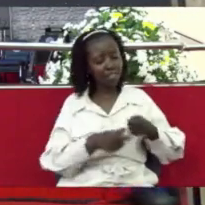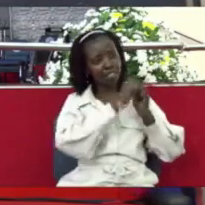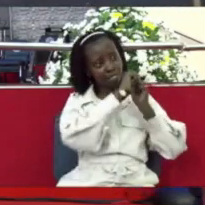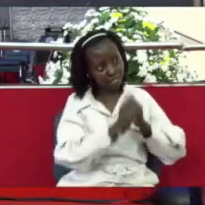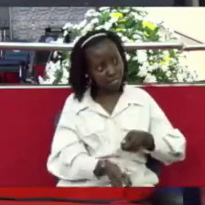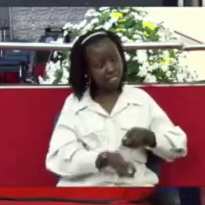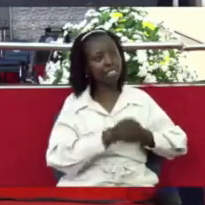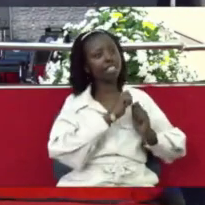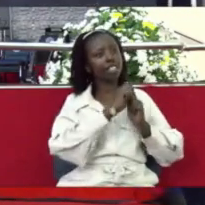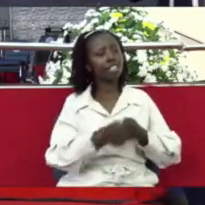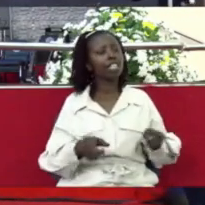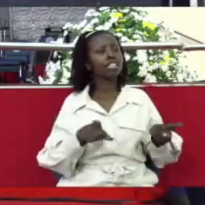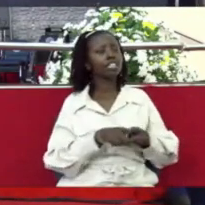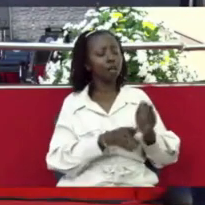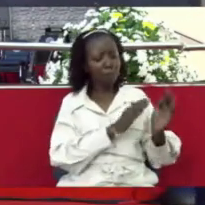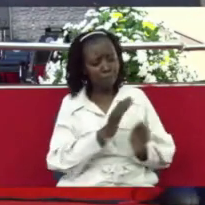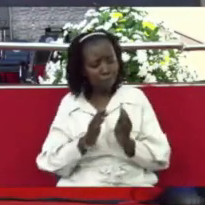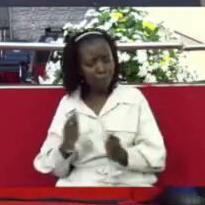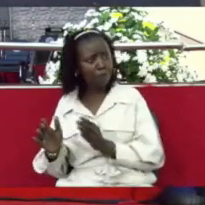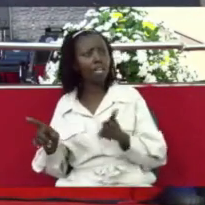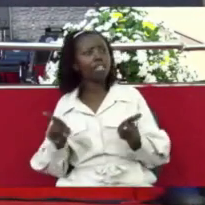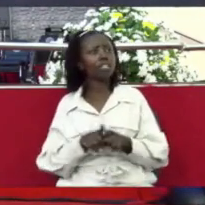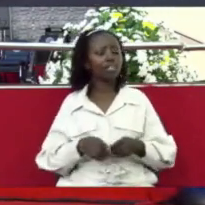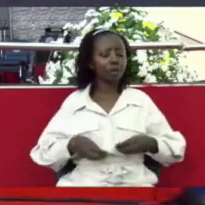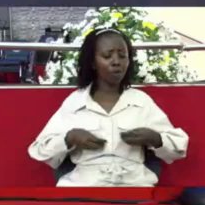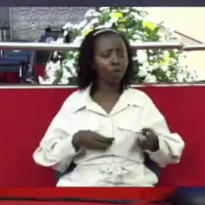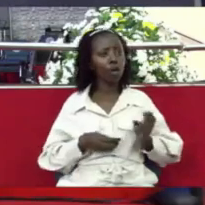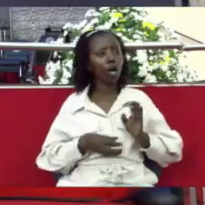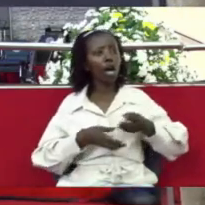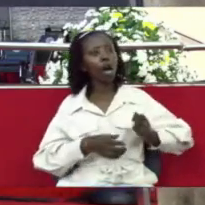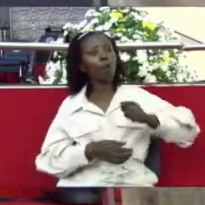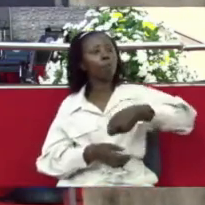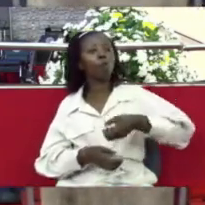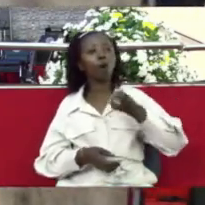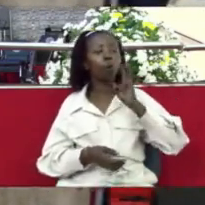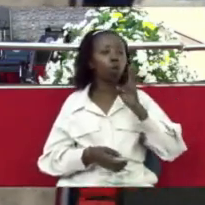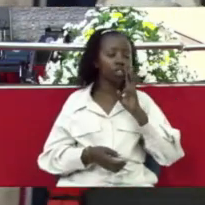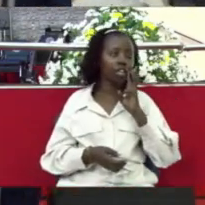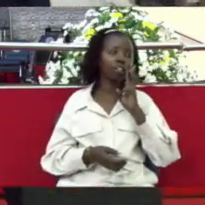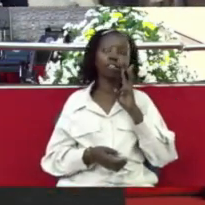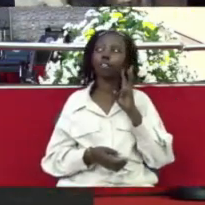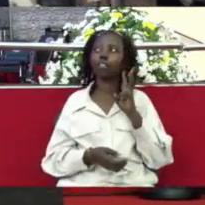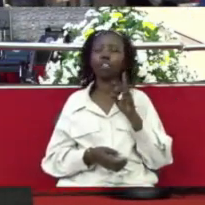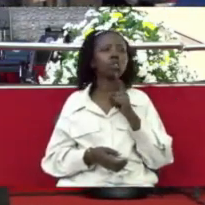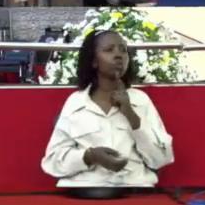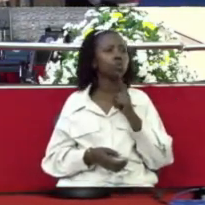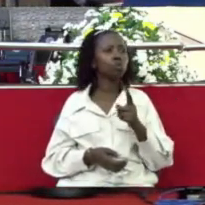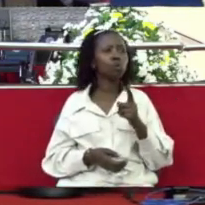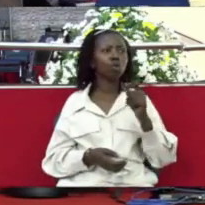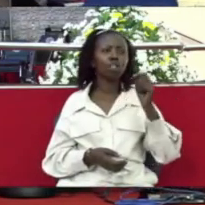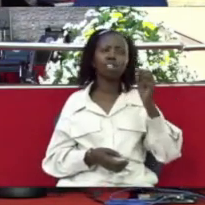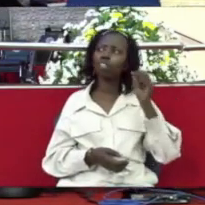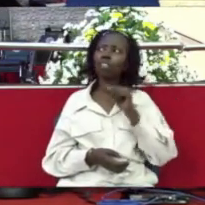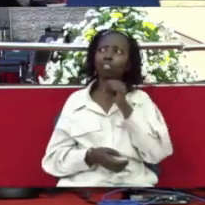you've got to dung it, and you got to water it. Uchimbe na ukate mtaro na uweke maji. So don't think that this is just